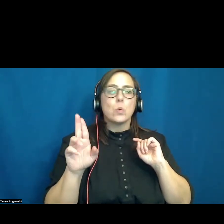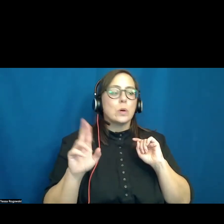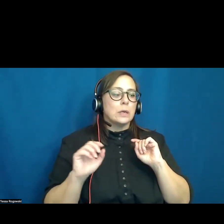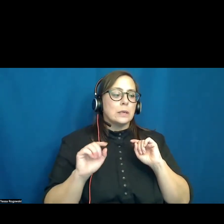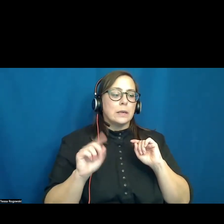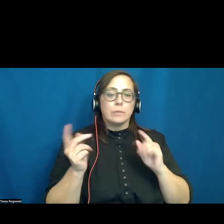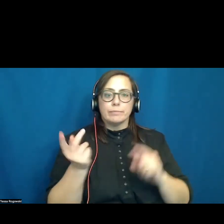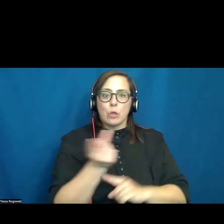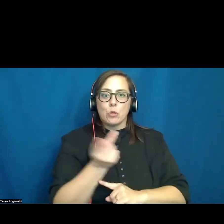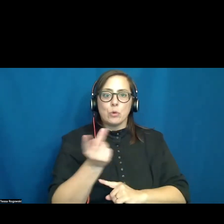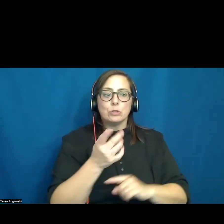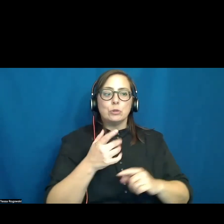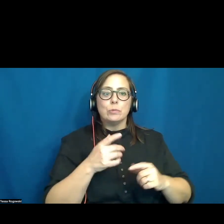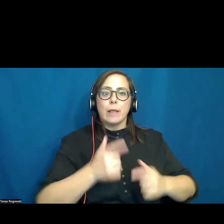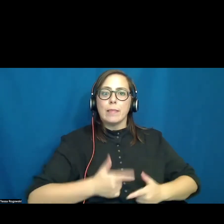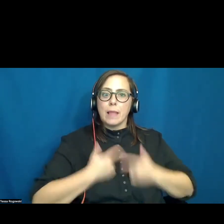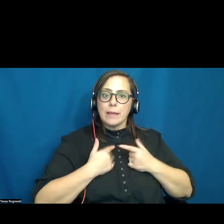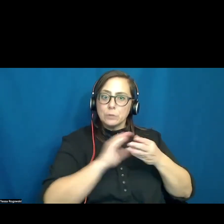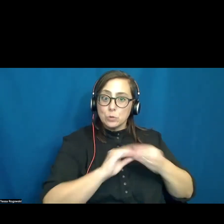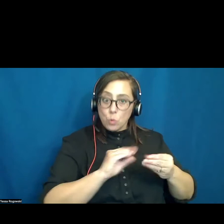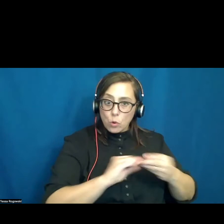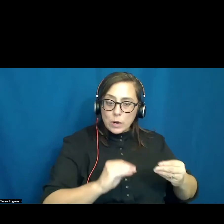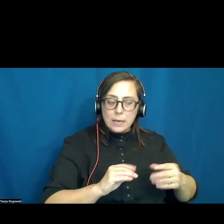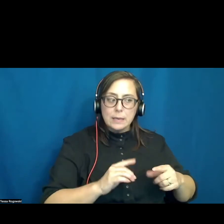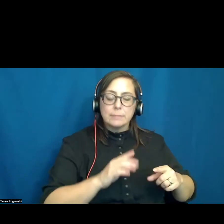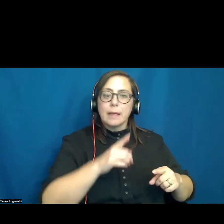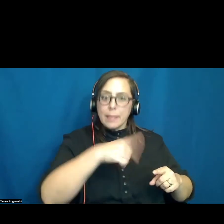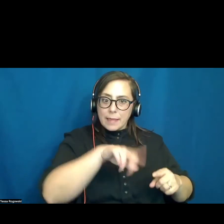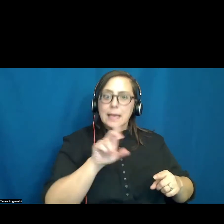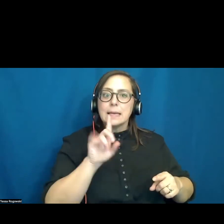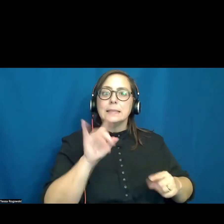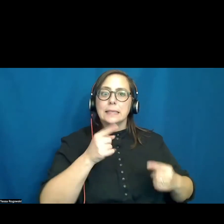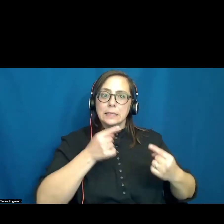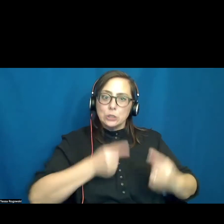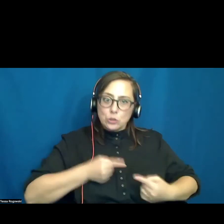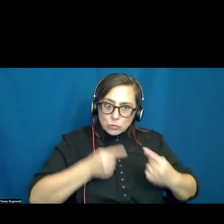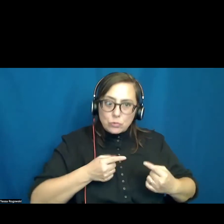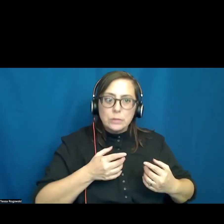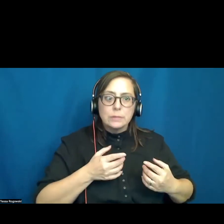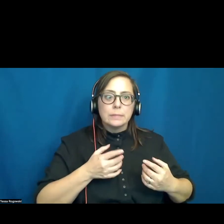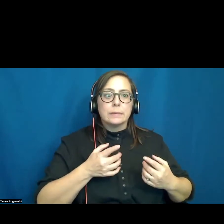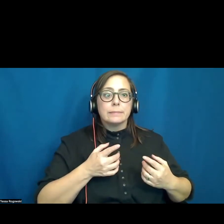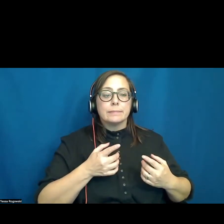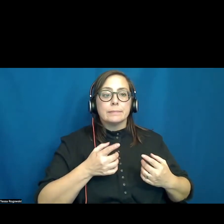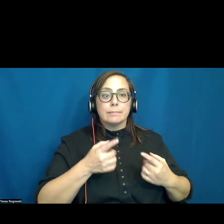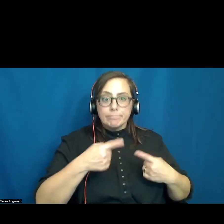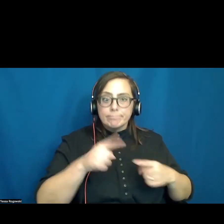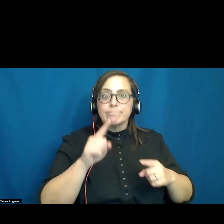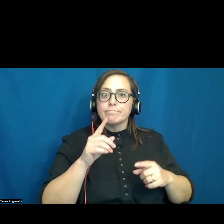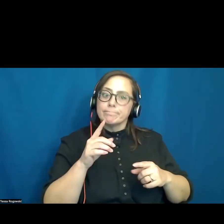are people who struggled with what would, if they saw psychiatrists, they would certainly follow